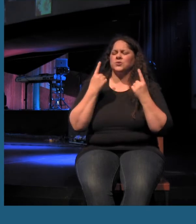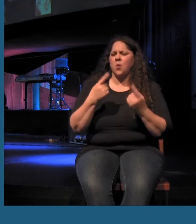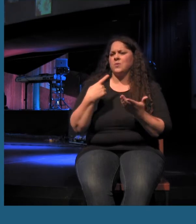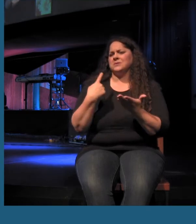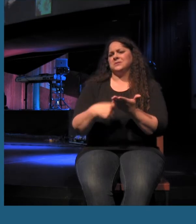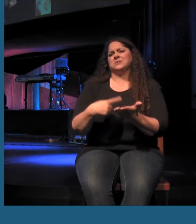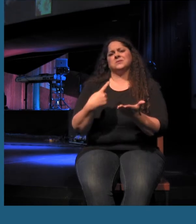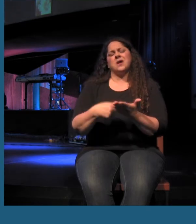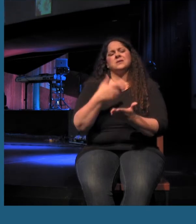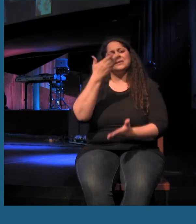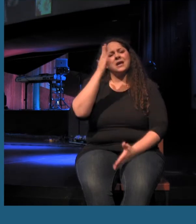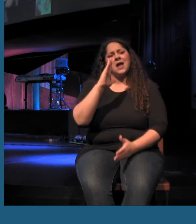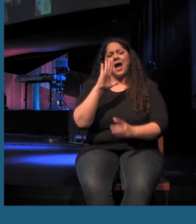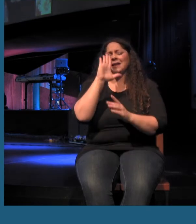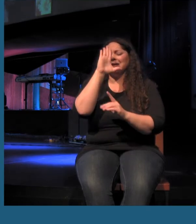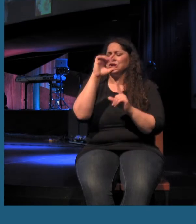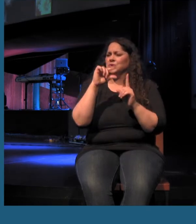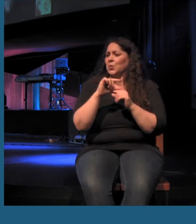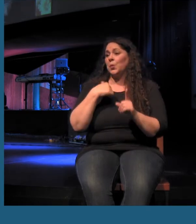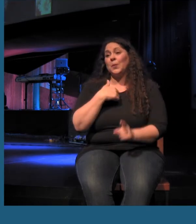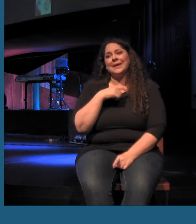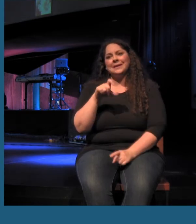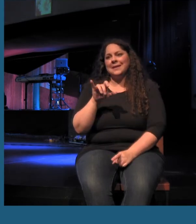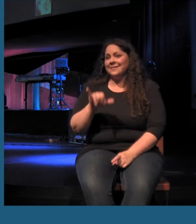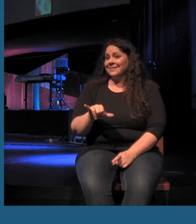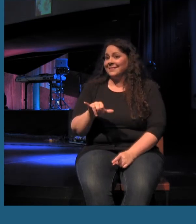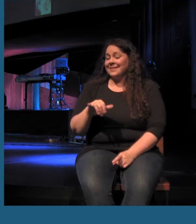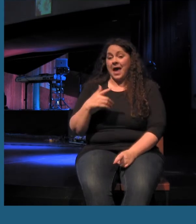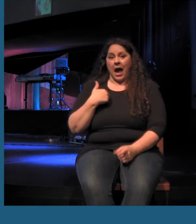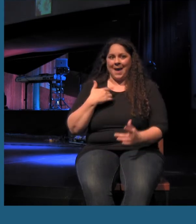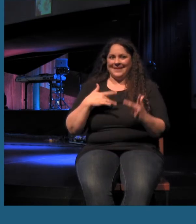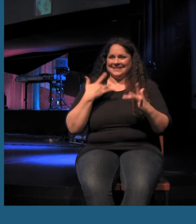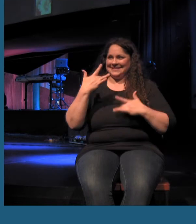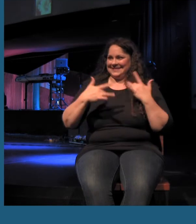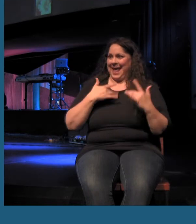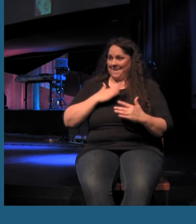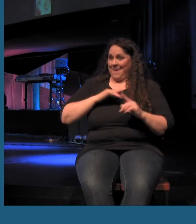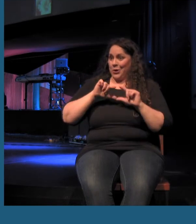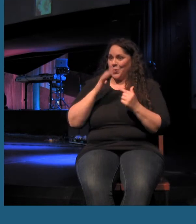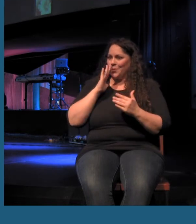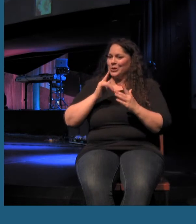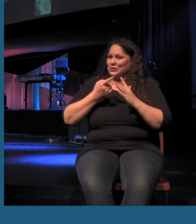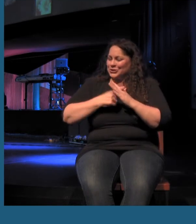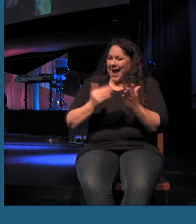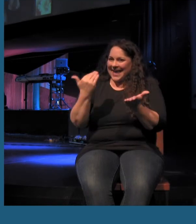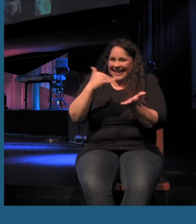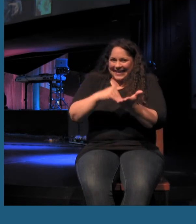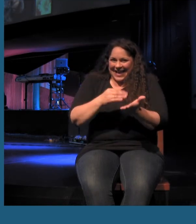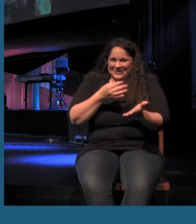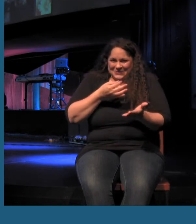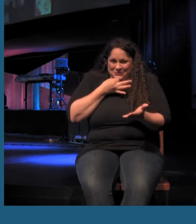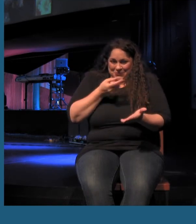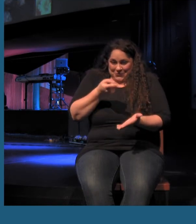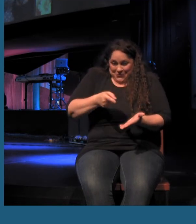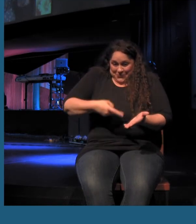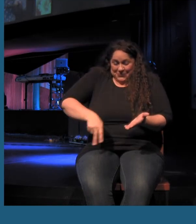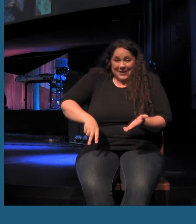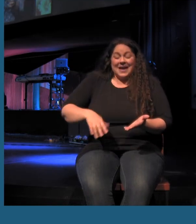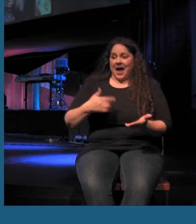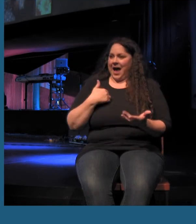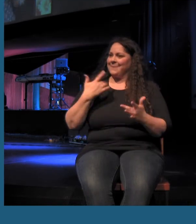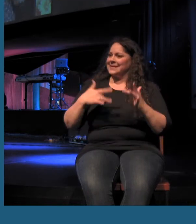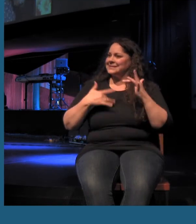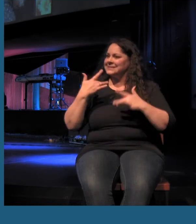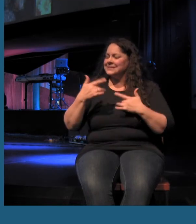God's word. We need that. All of us need that. I can't wait for my group to start again in a couple weeks because it is a place for me to be with a couple